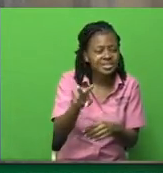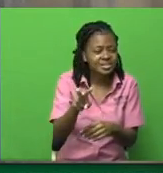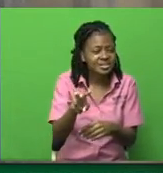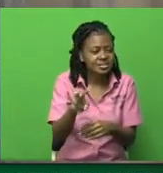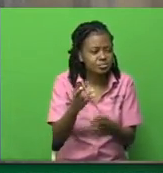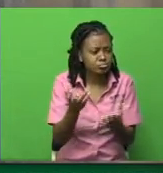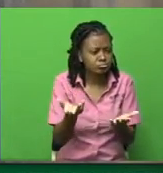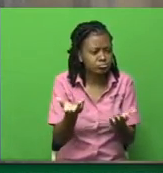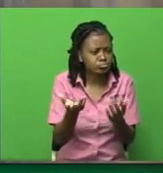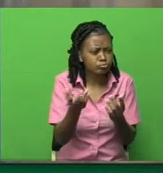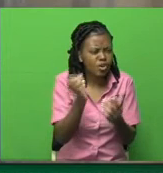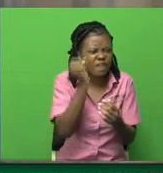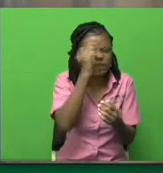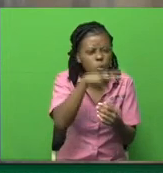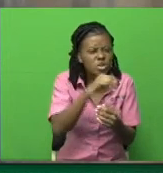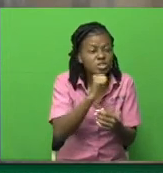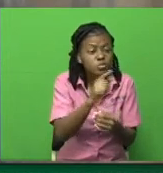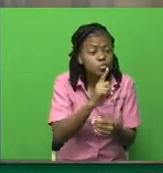nothing